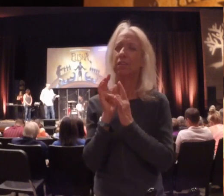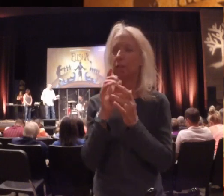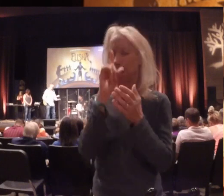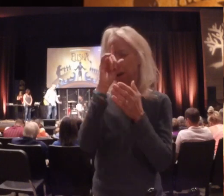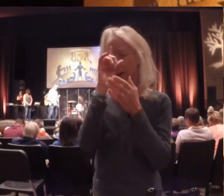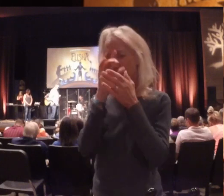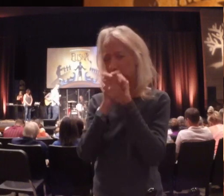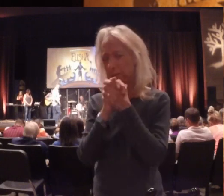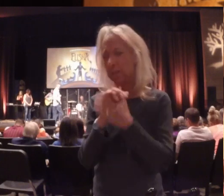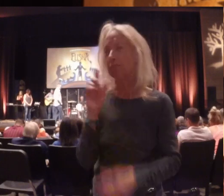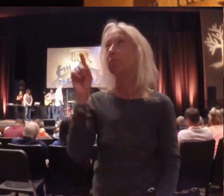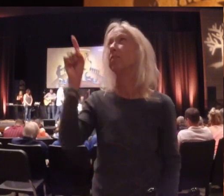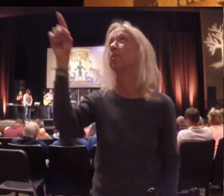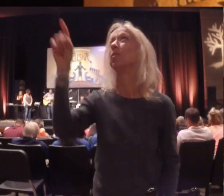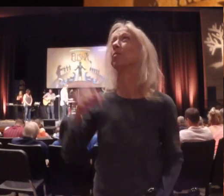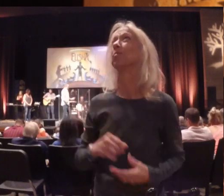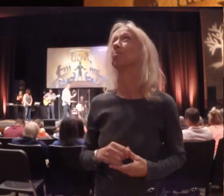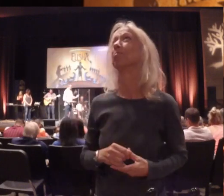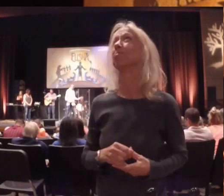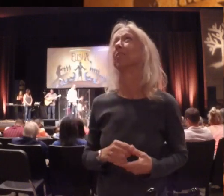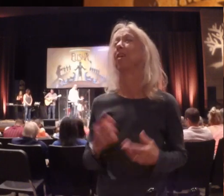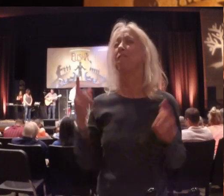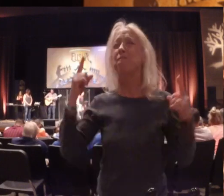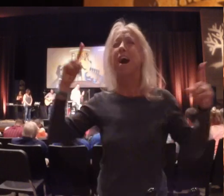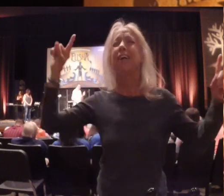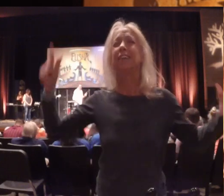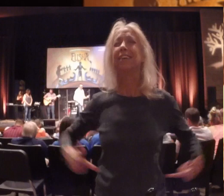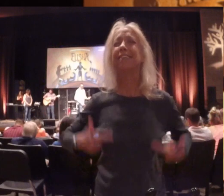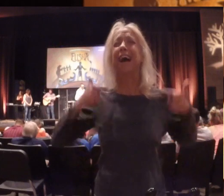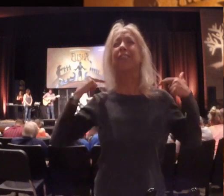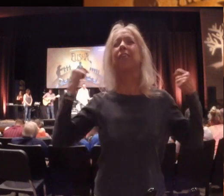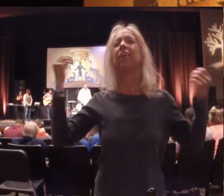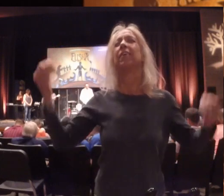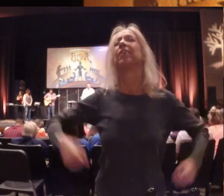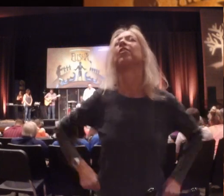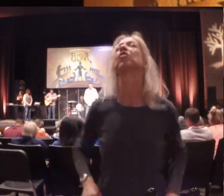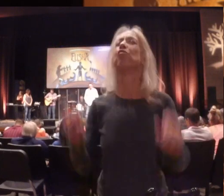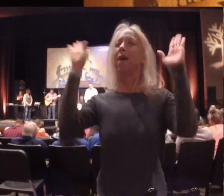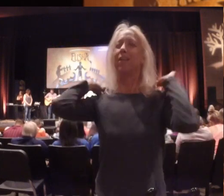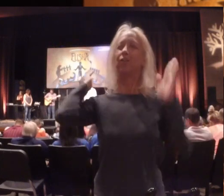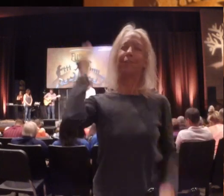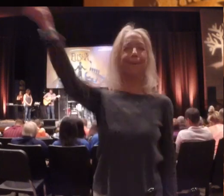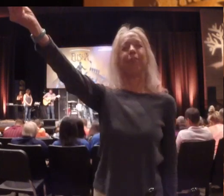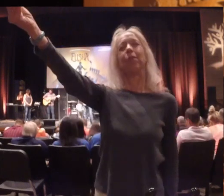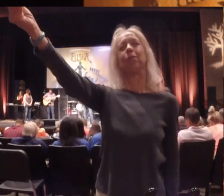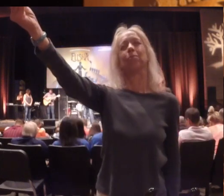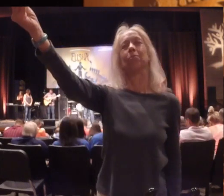Jesus, I believe in you. I finally surrender to